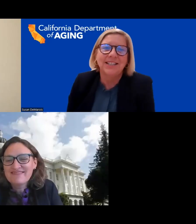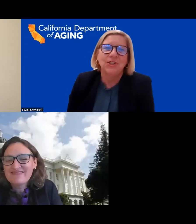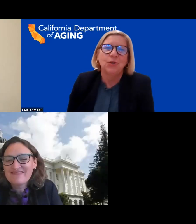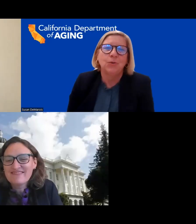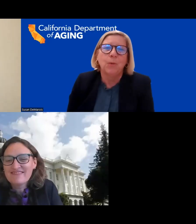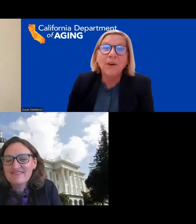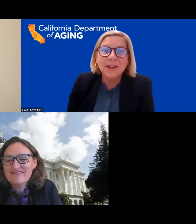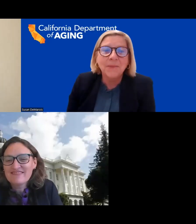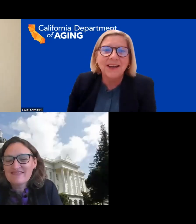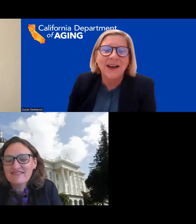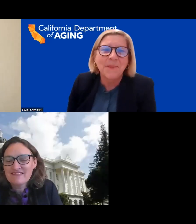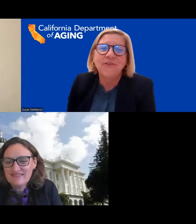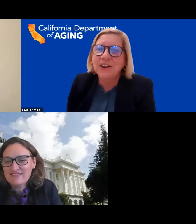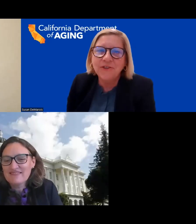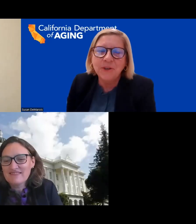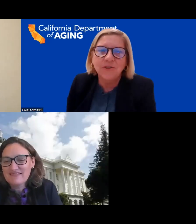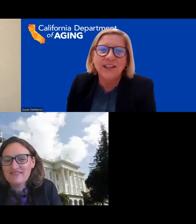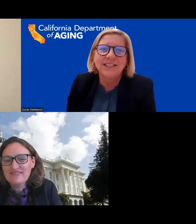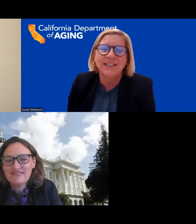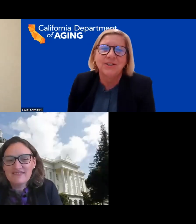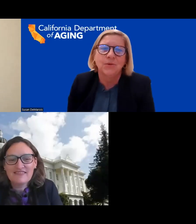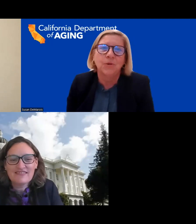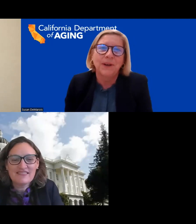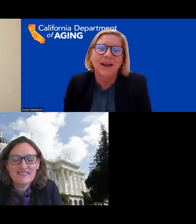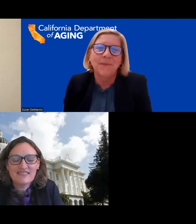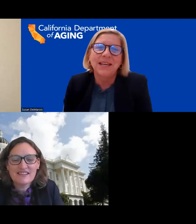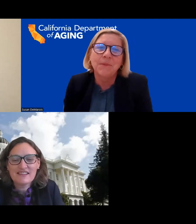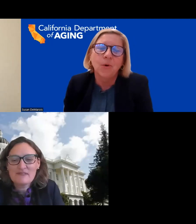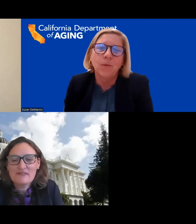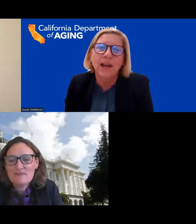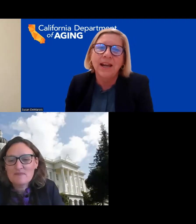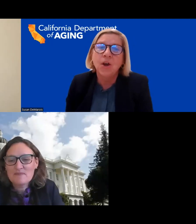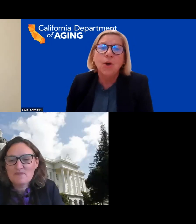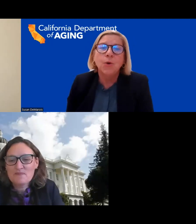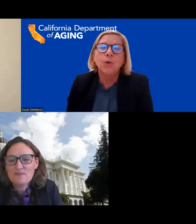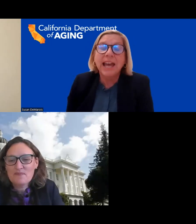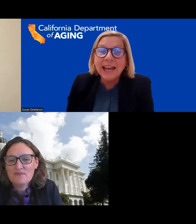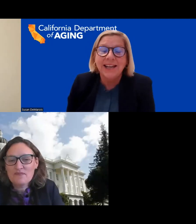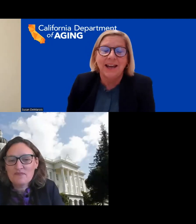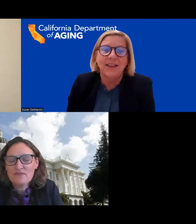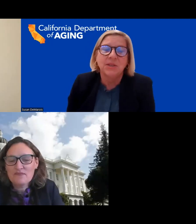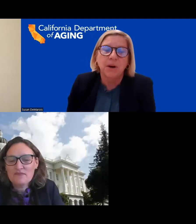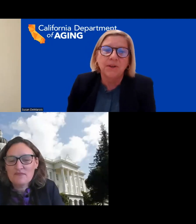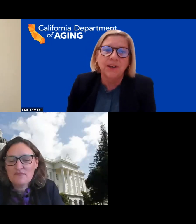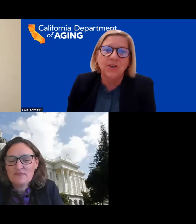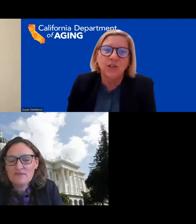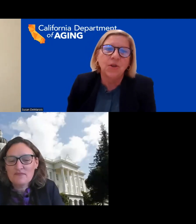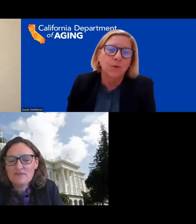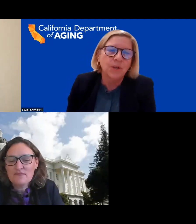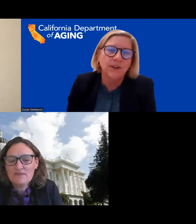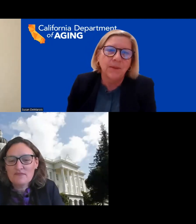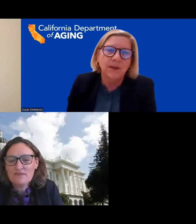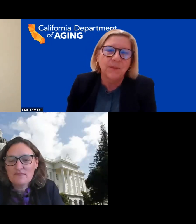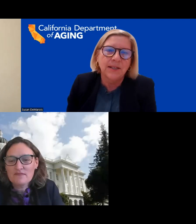delight to welcome a very familiar face to this group, Kim McCoy-Wade, who led the Department of Aging through